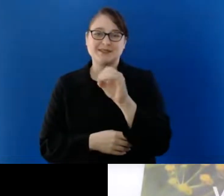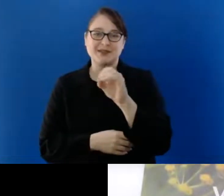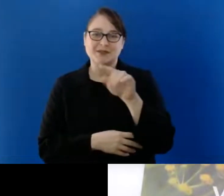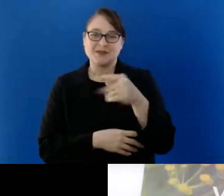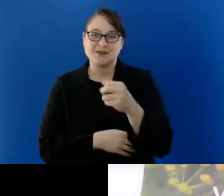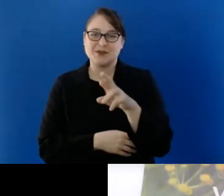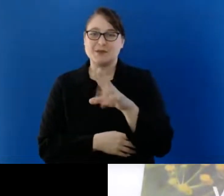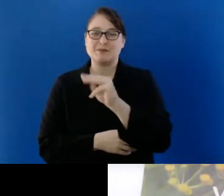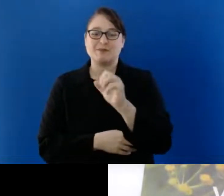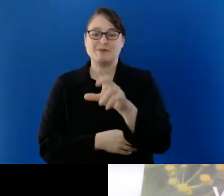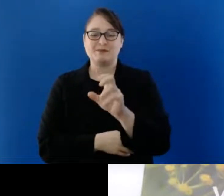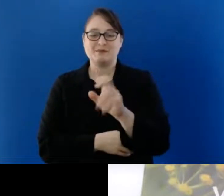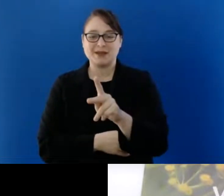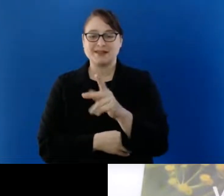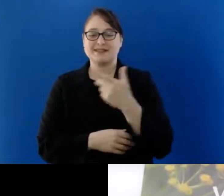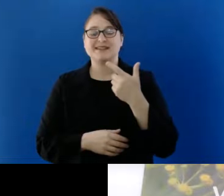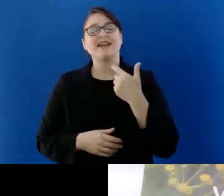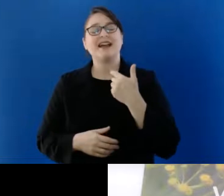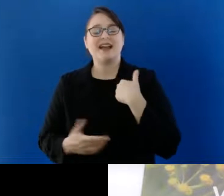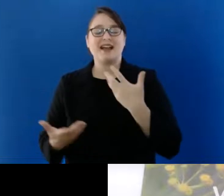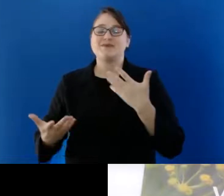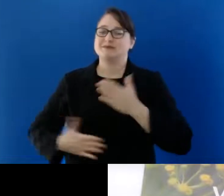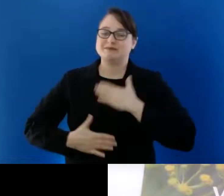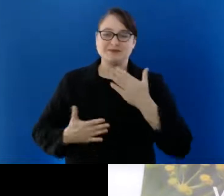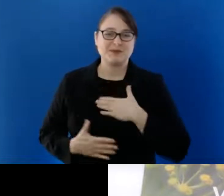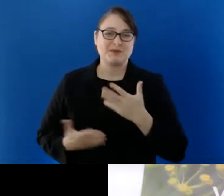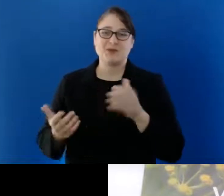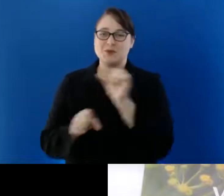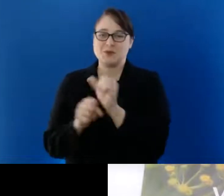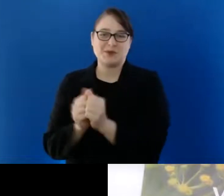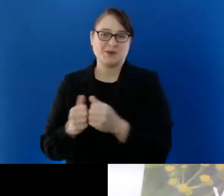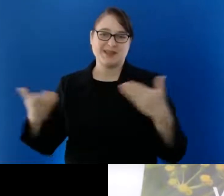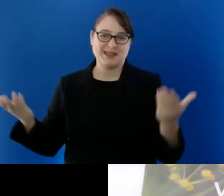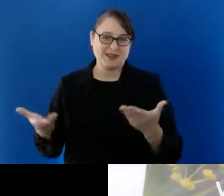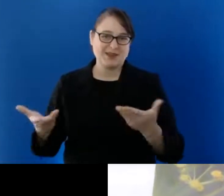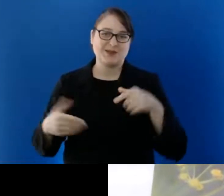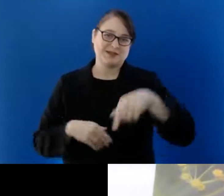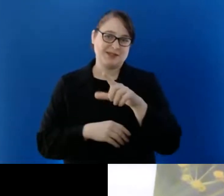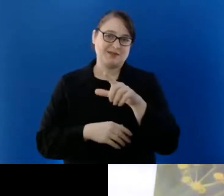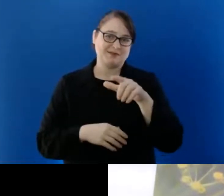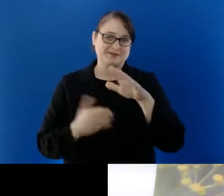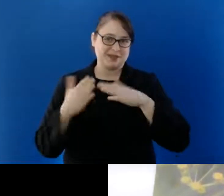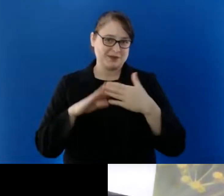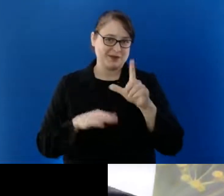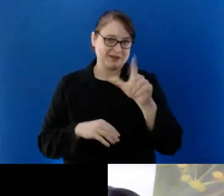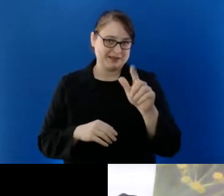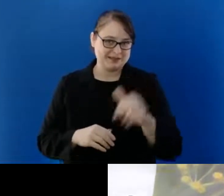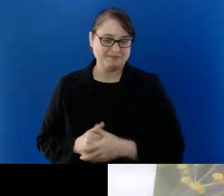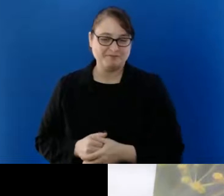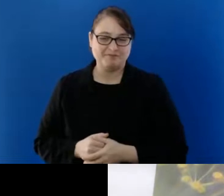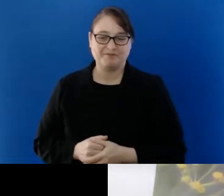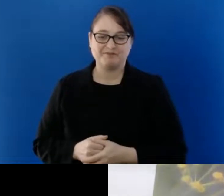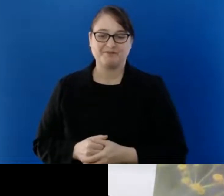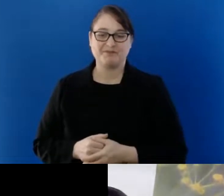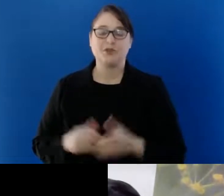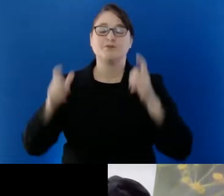close to 20 years here in the downtown Skid Row area of Los Angeles. Yeah. So let me take this